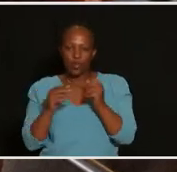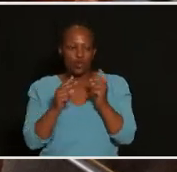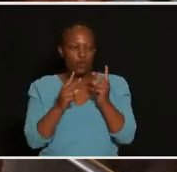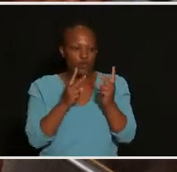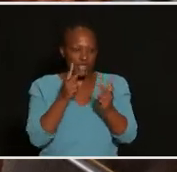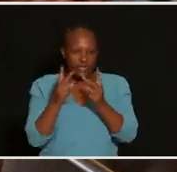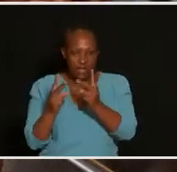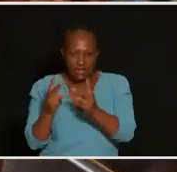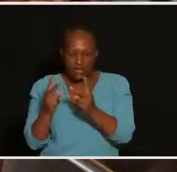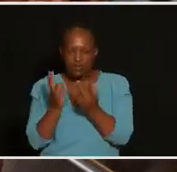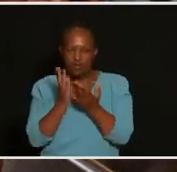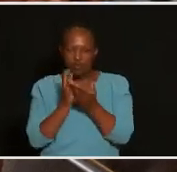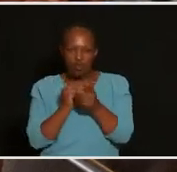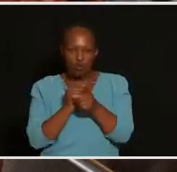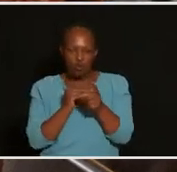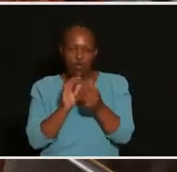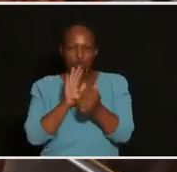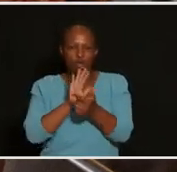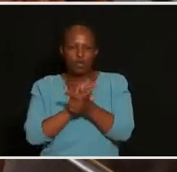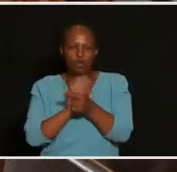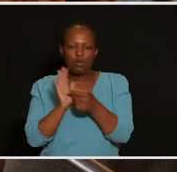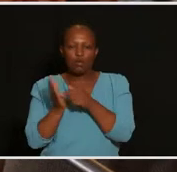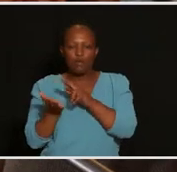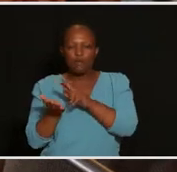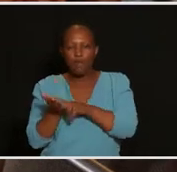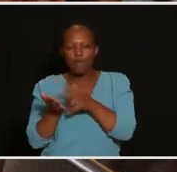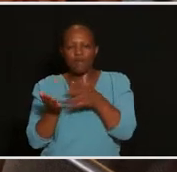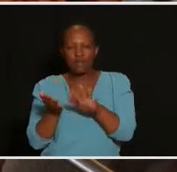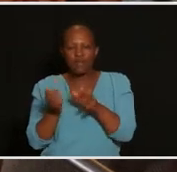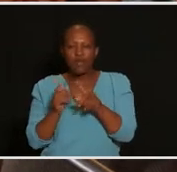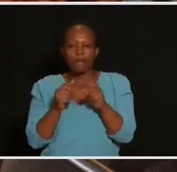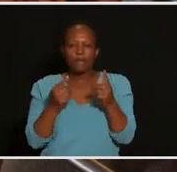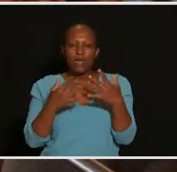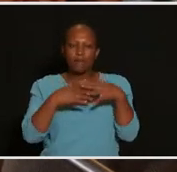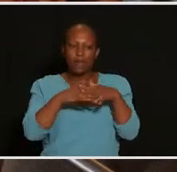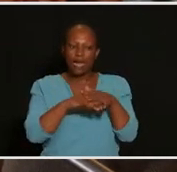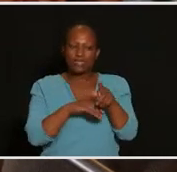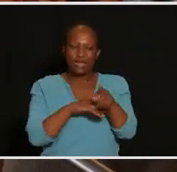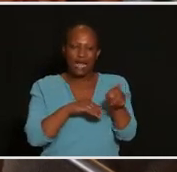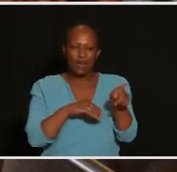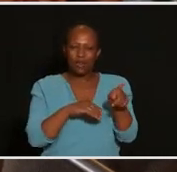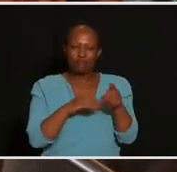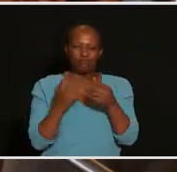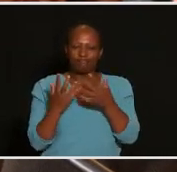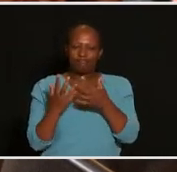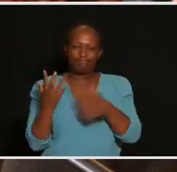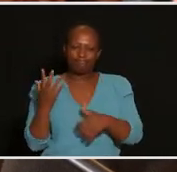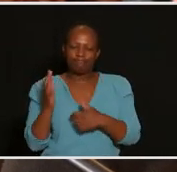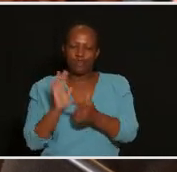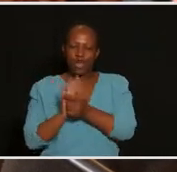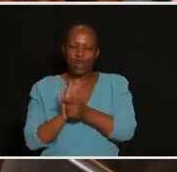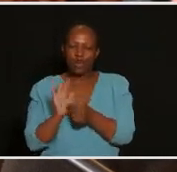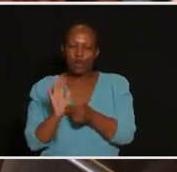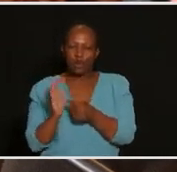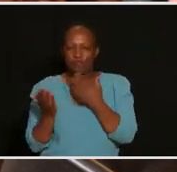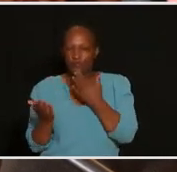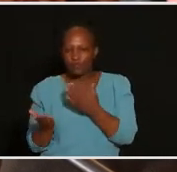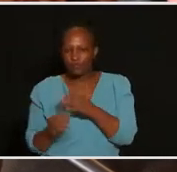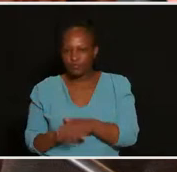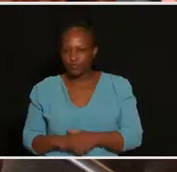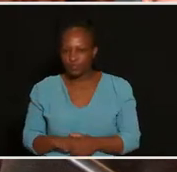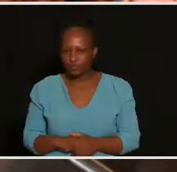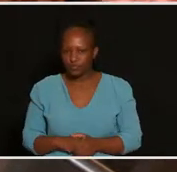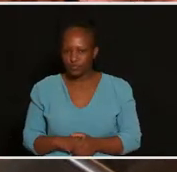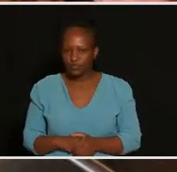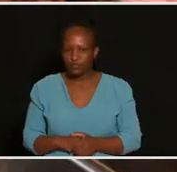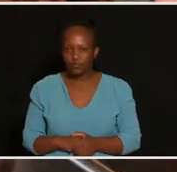realize that the legislation passed practically what is happening it is not in line with legislation thank you